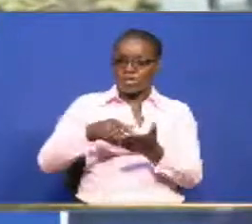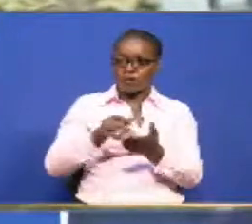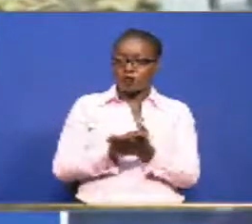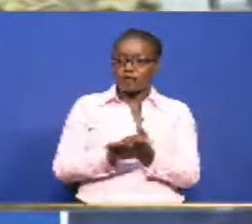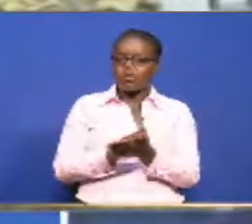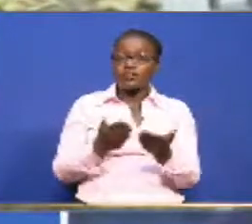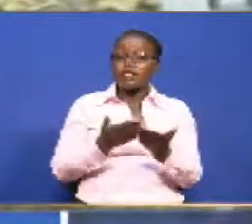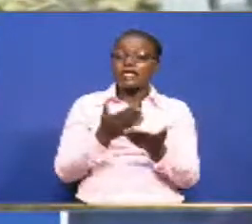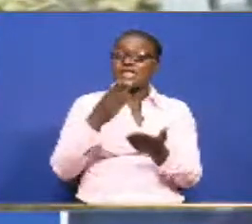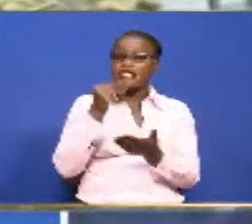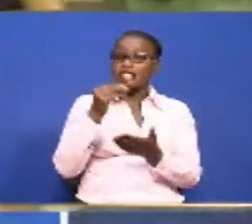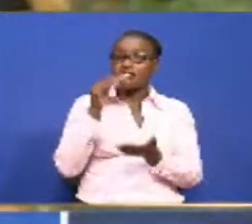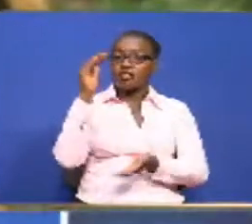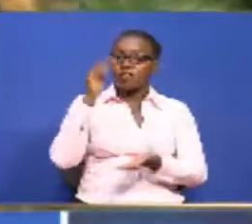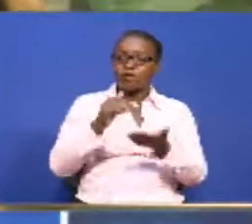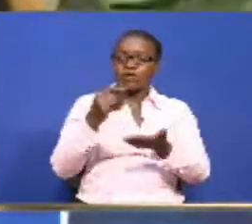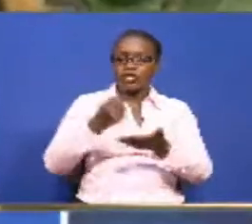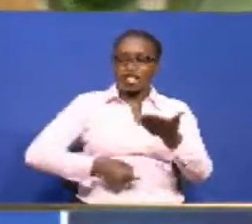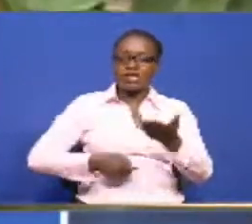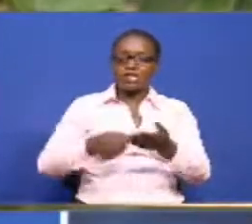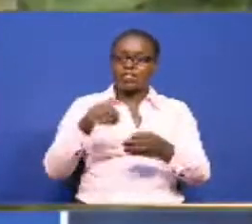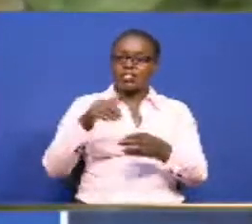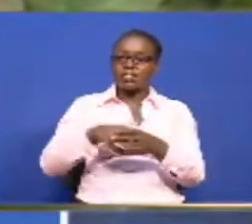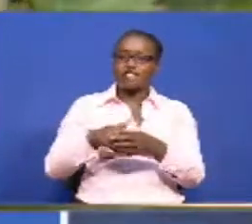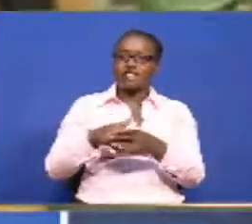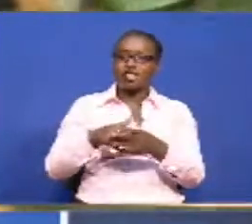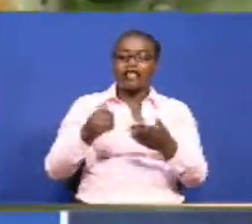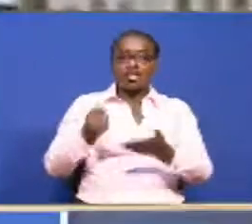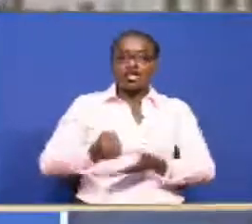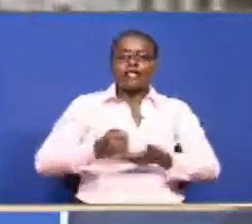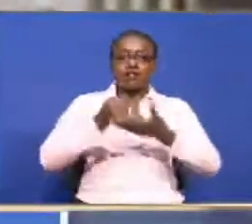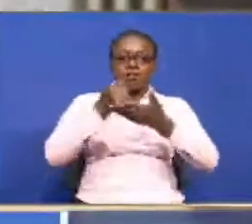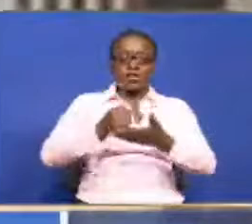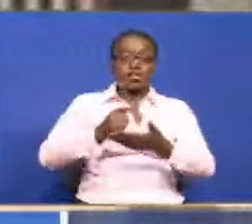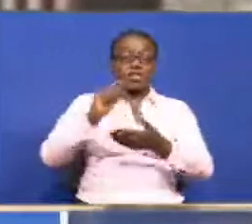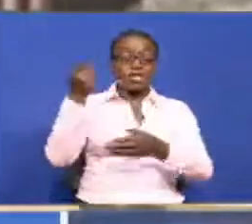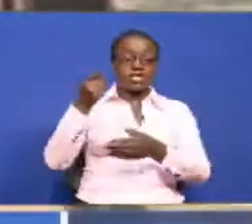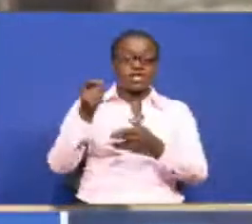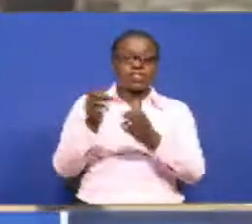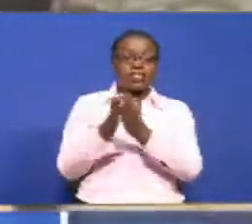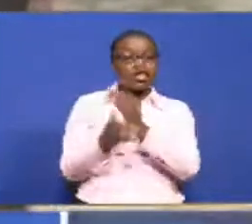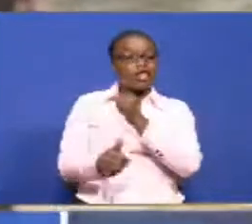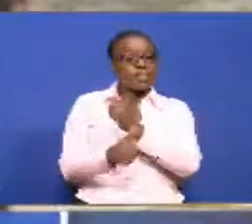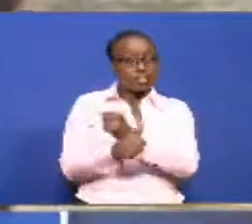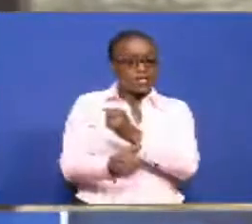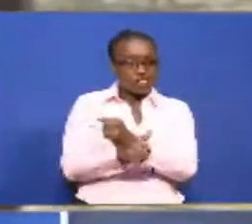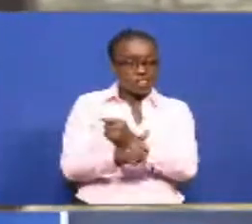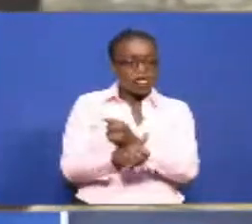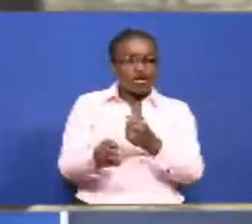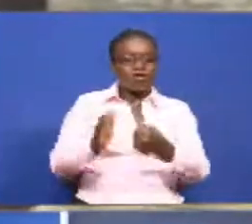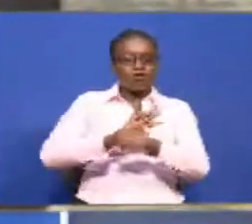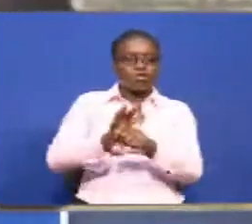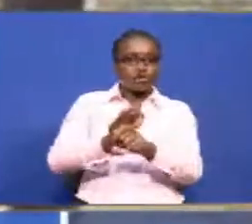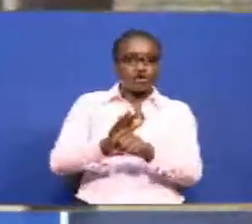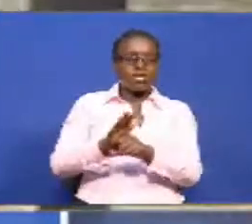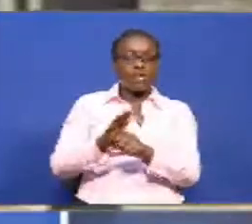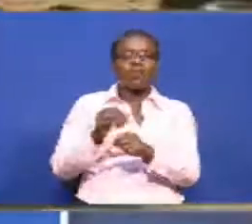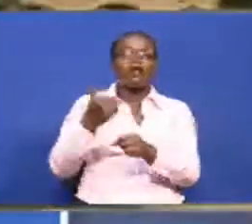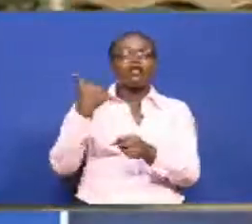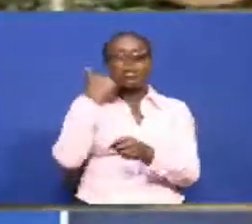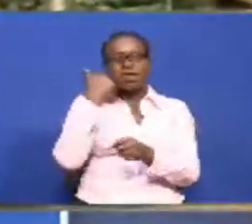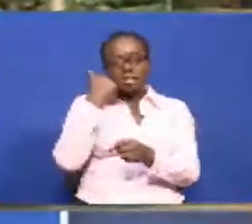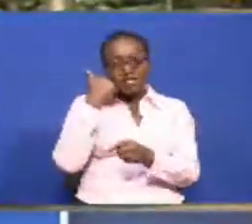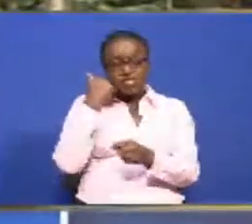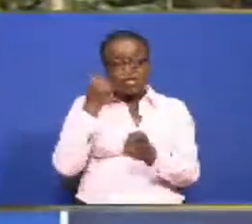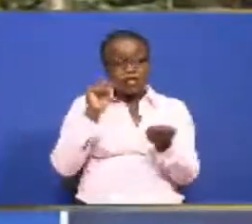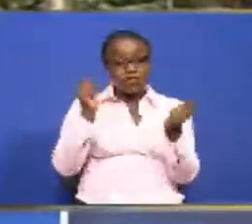kwamba hatua kupunguza ushuru katika kuwanusuru wa Kenya athari za ugonjwa wa korona huenda ikabatilishwa